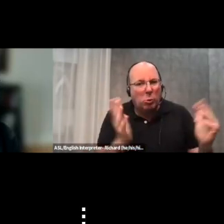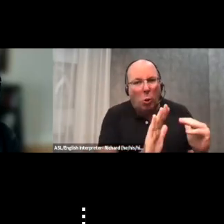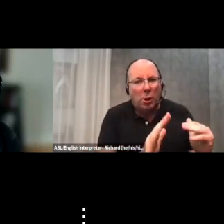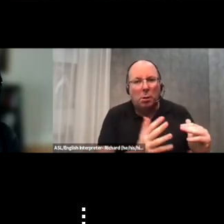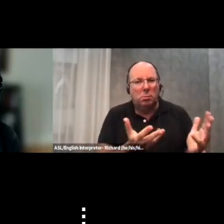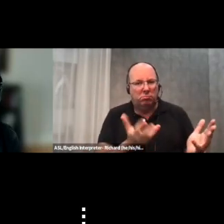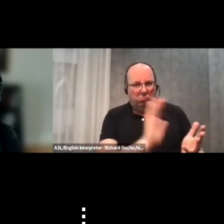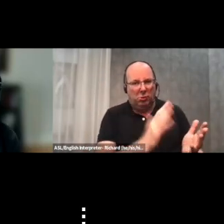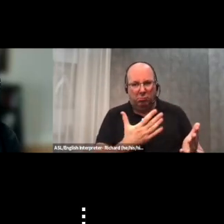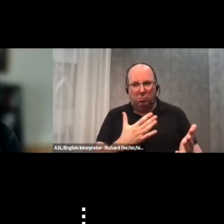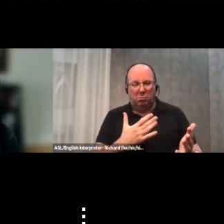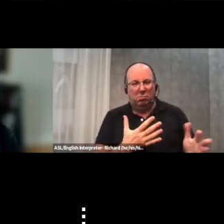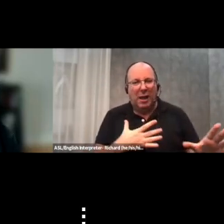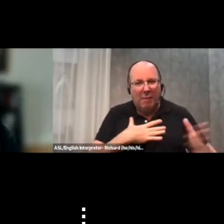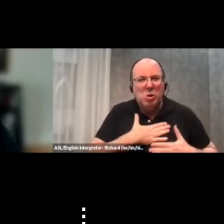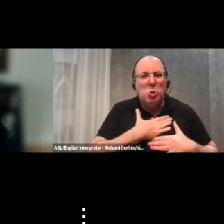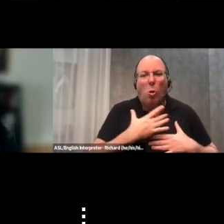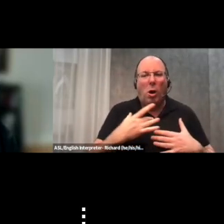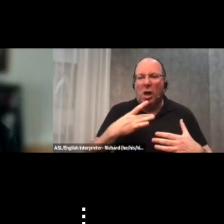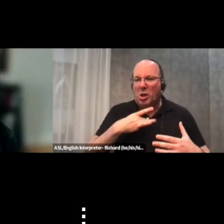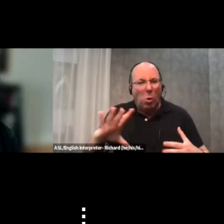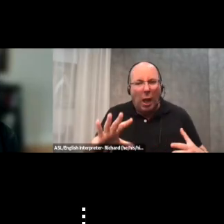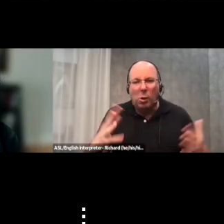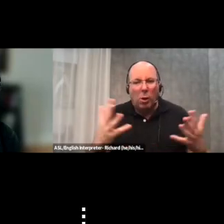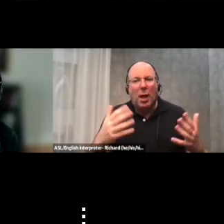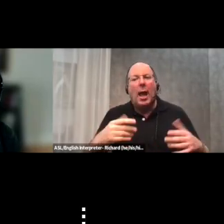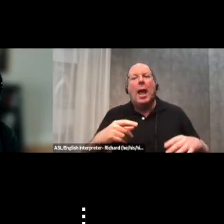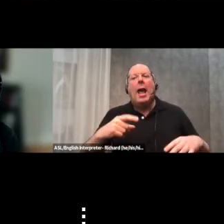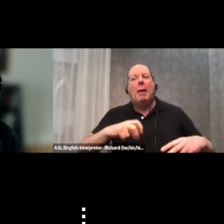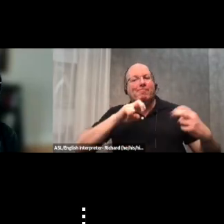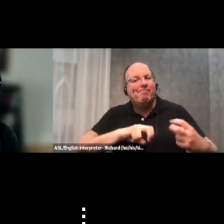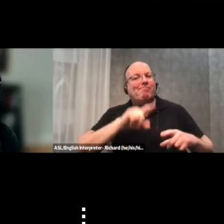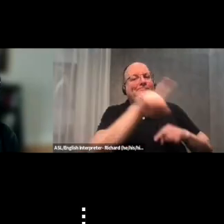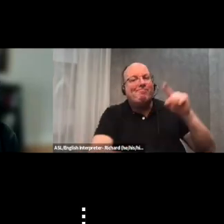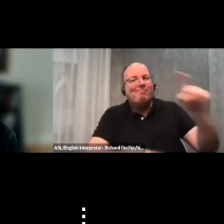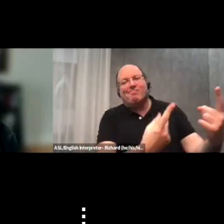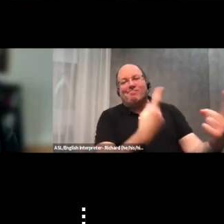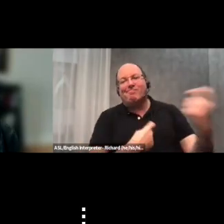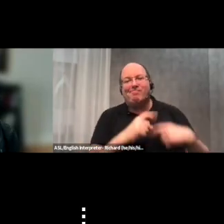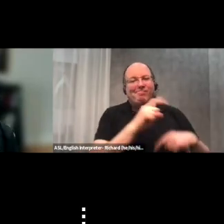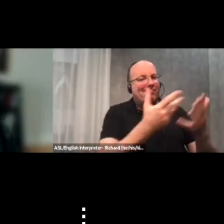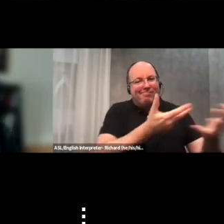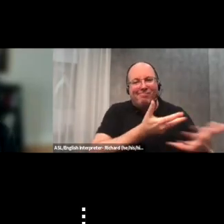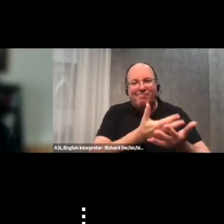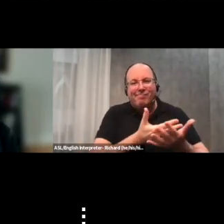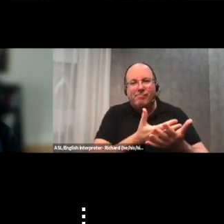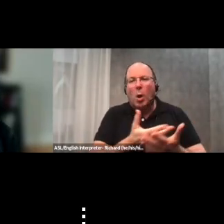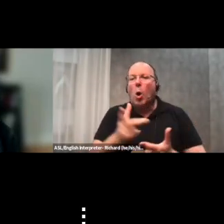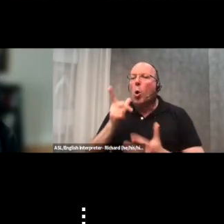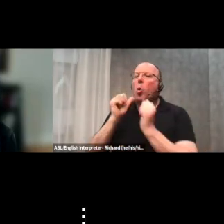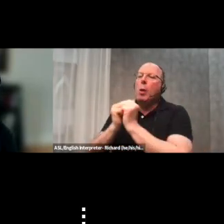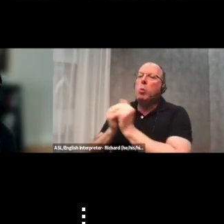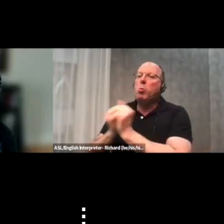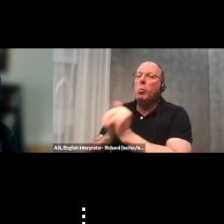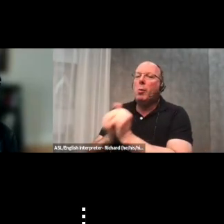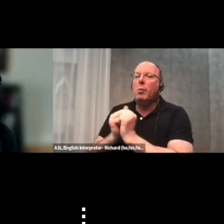are, what they like, what they don't like. So you're going to have to ask a lot more questions. Whereas with a longtime partner,